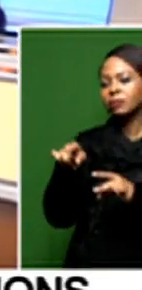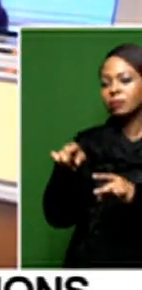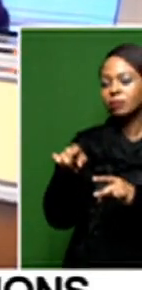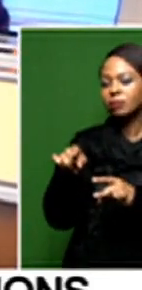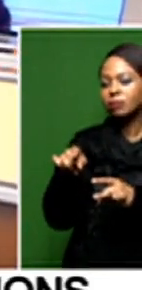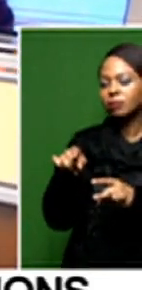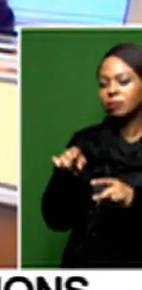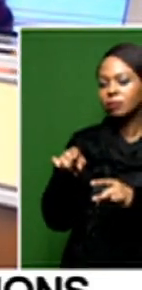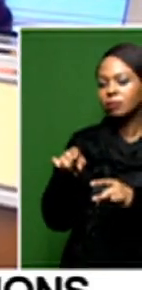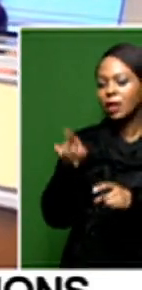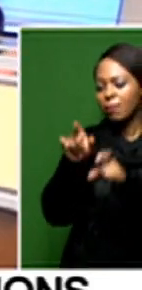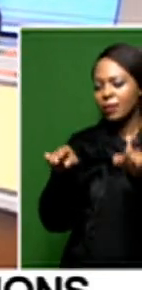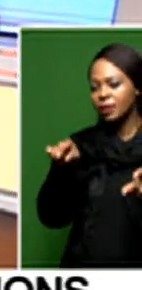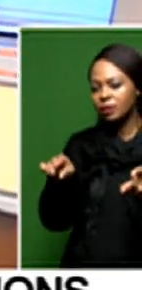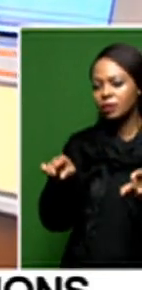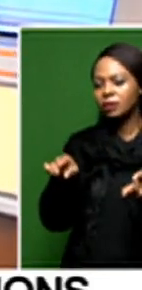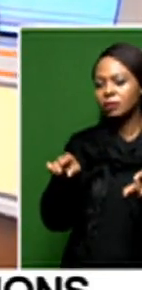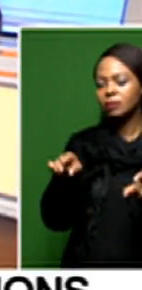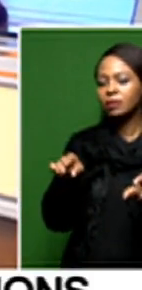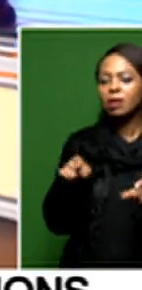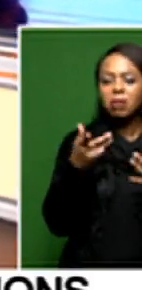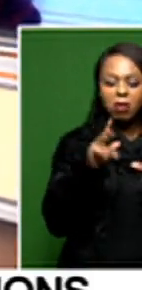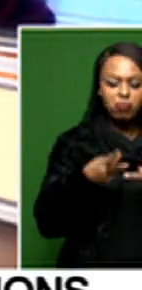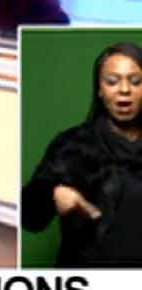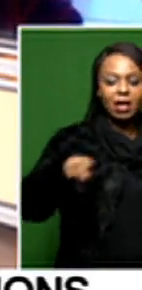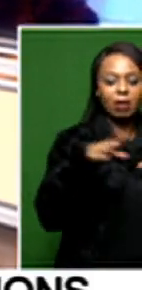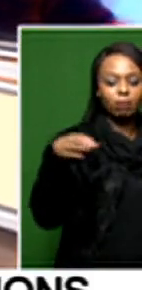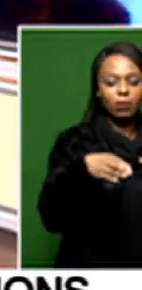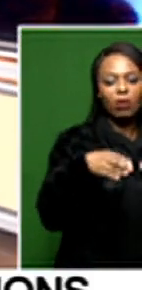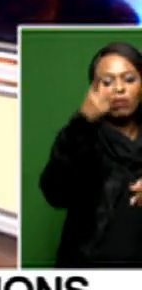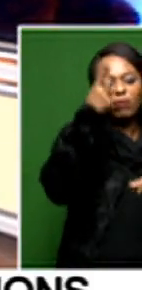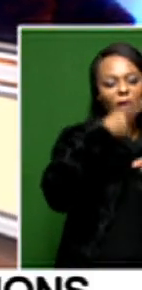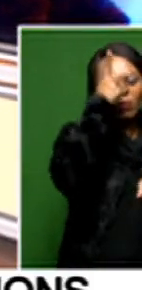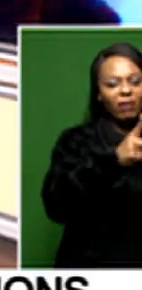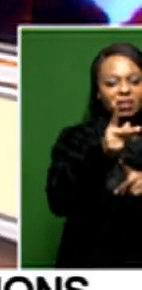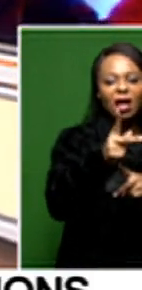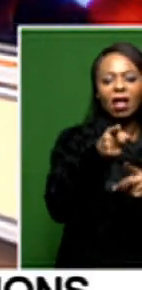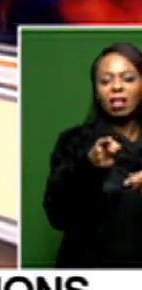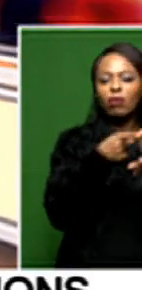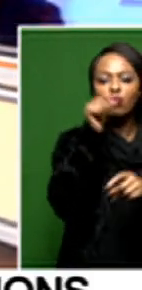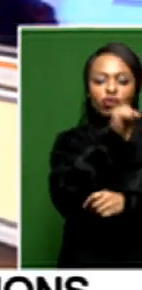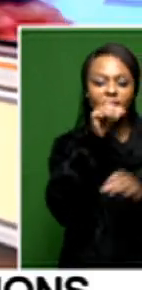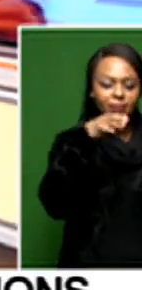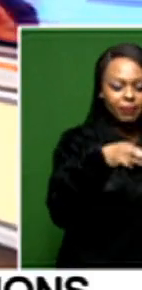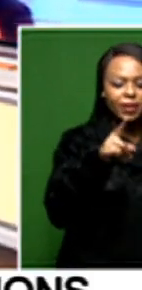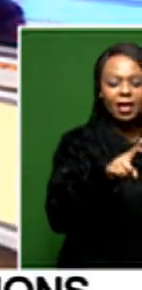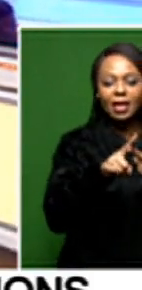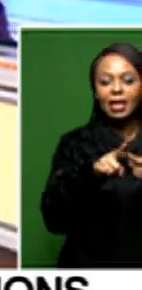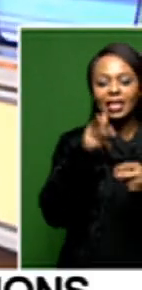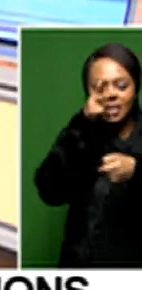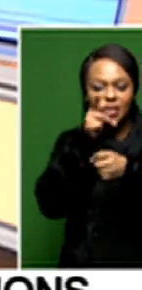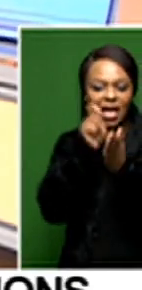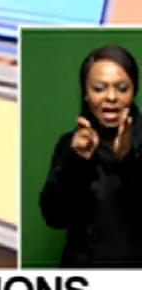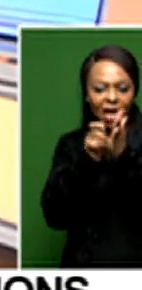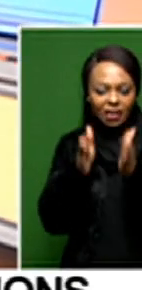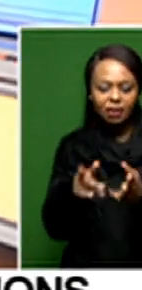Sorry, we have a panel of industry professionals. Okay. from your musicians, from your journalists, from your